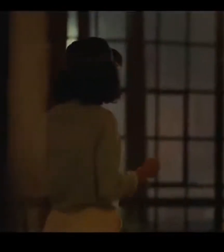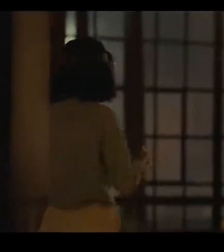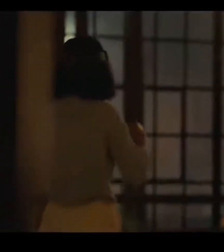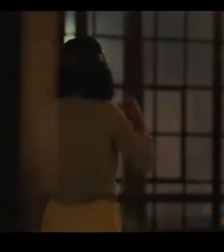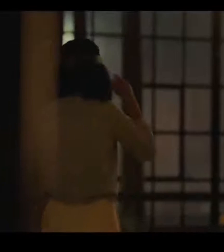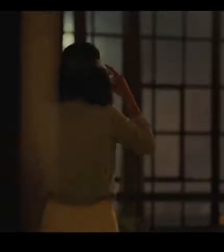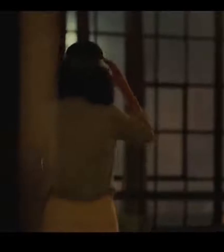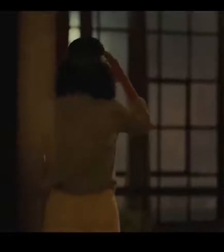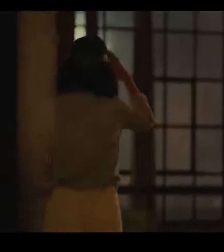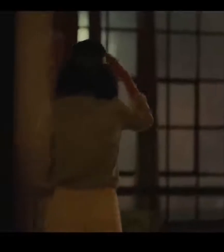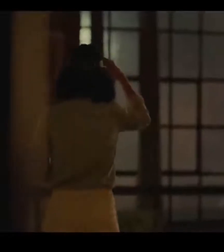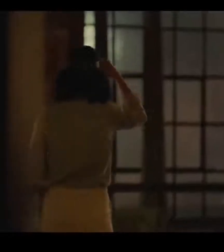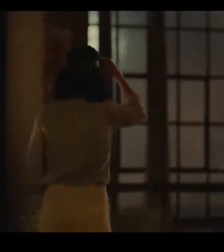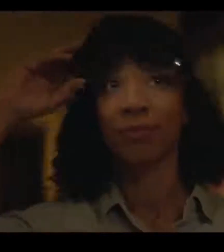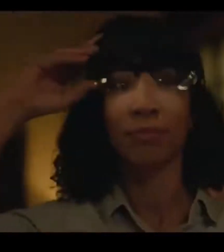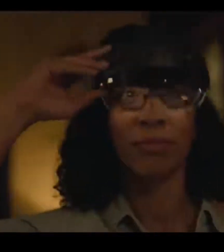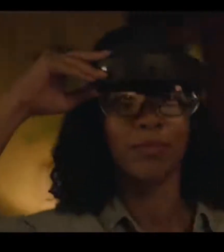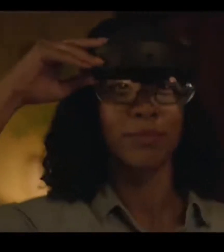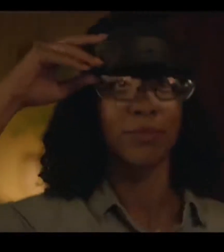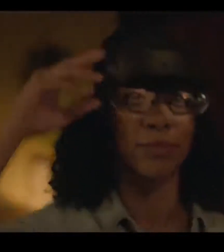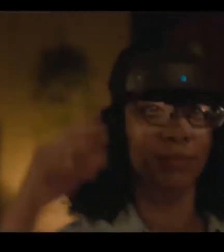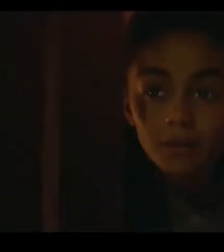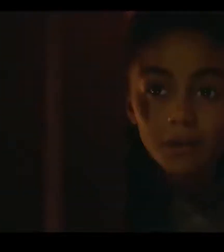Why don't you input the data and we'll take a look together.